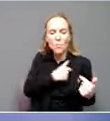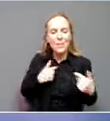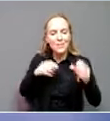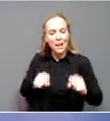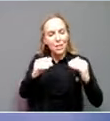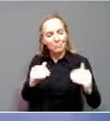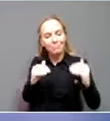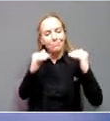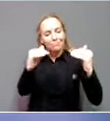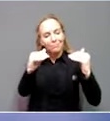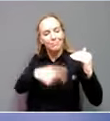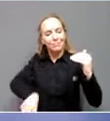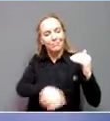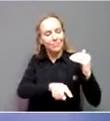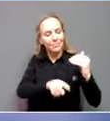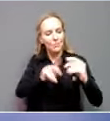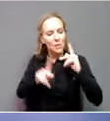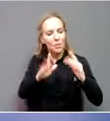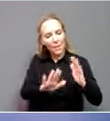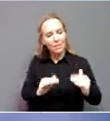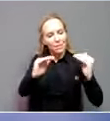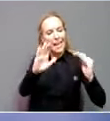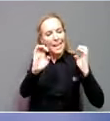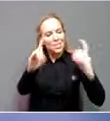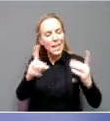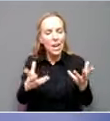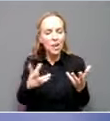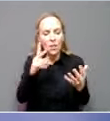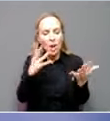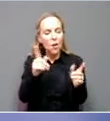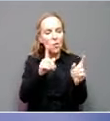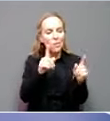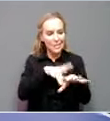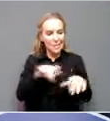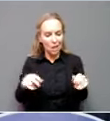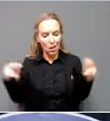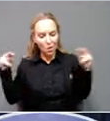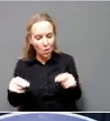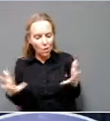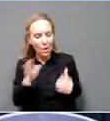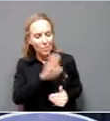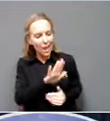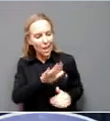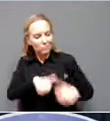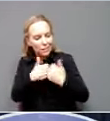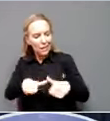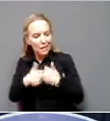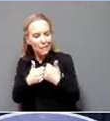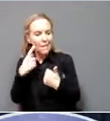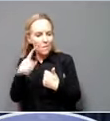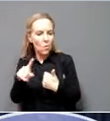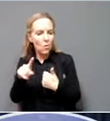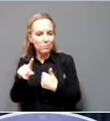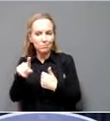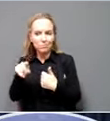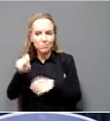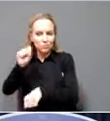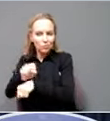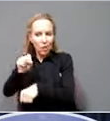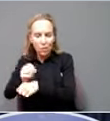also look at our workforce challenges, the group that we can reach the